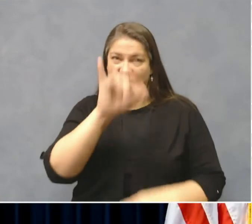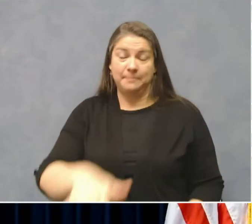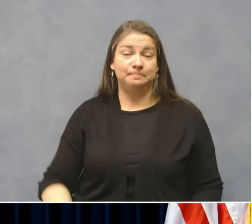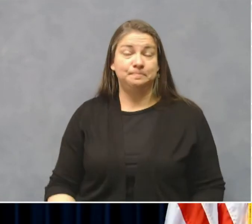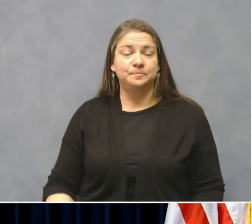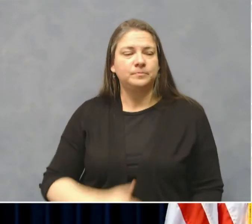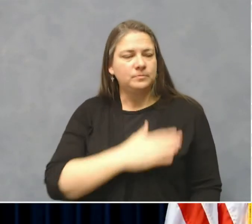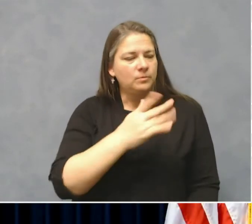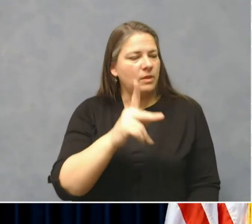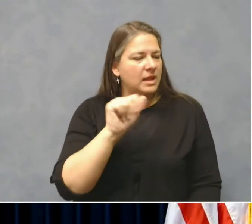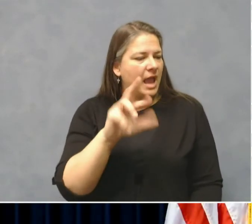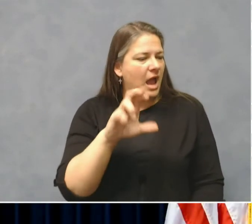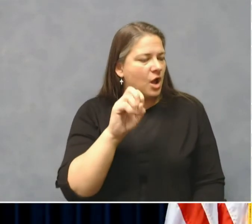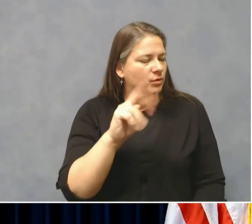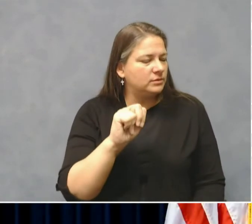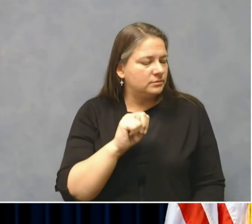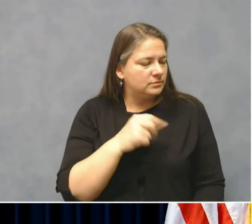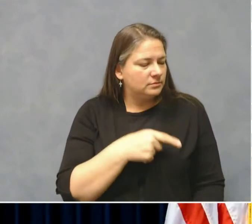Czar.